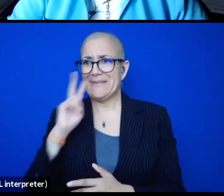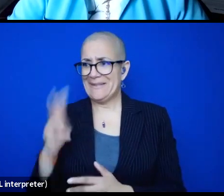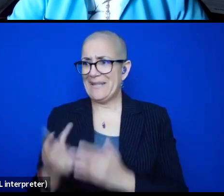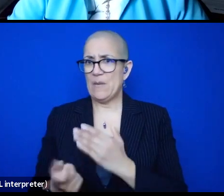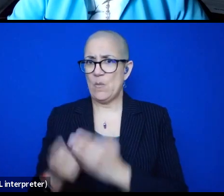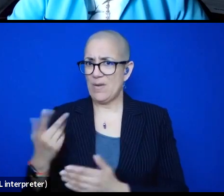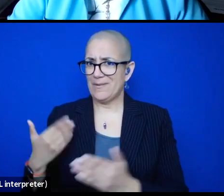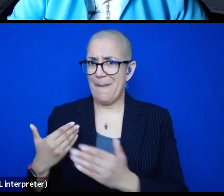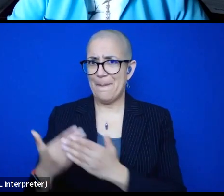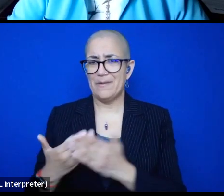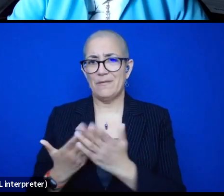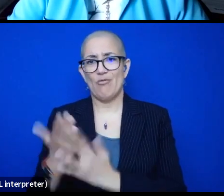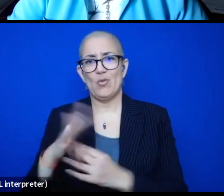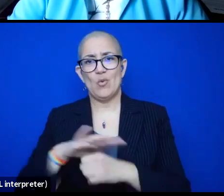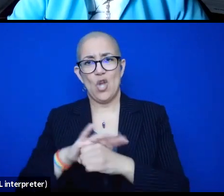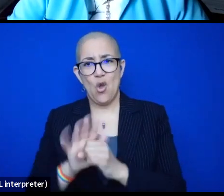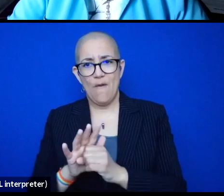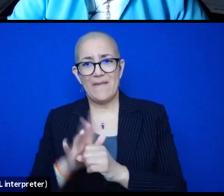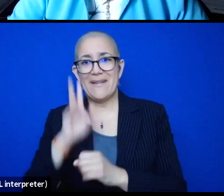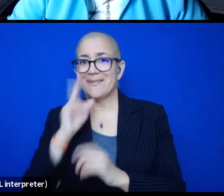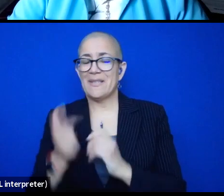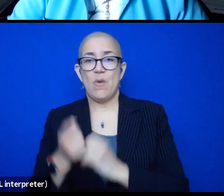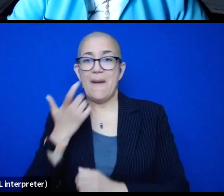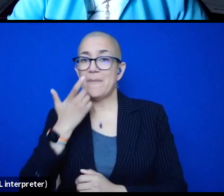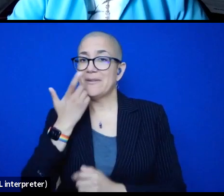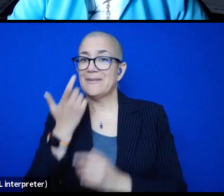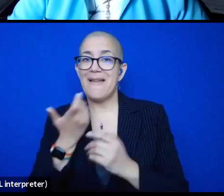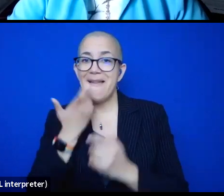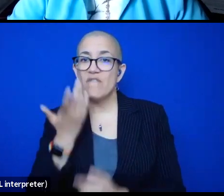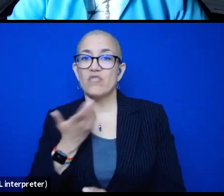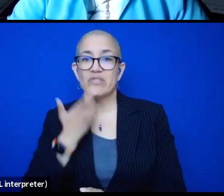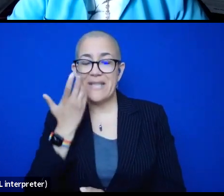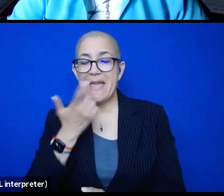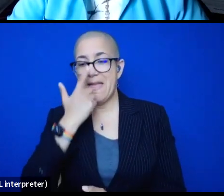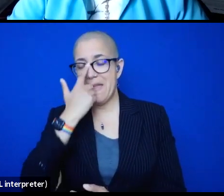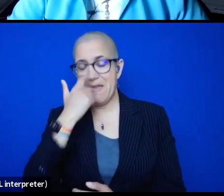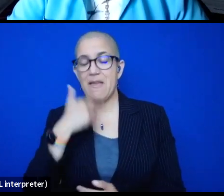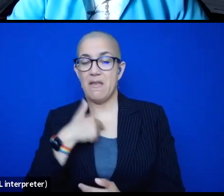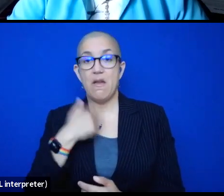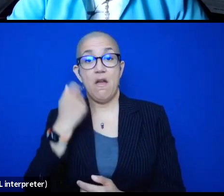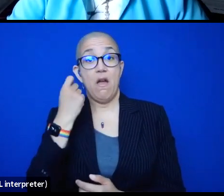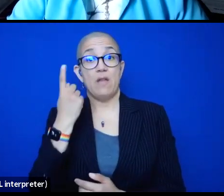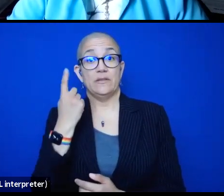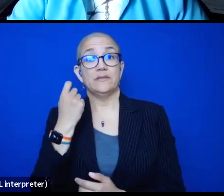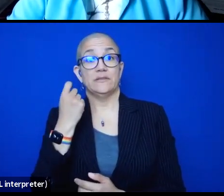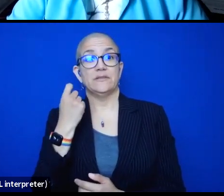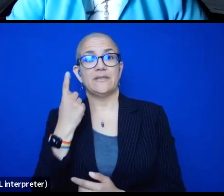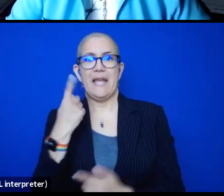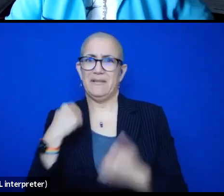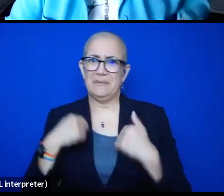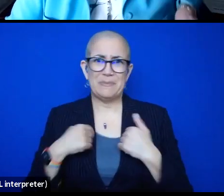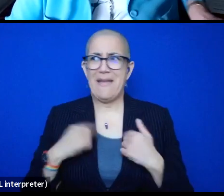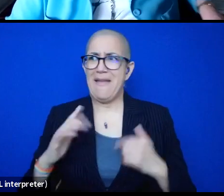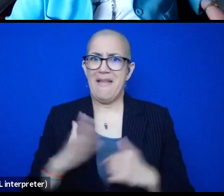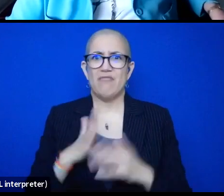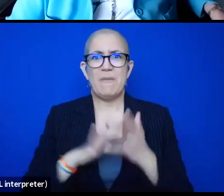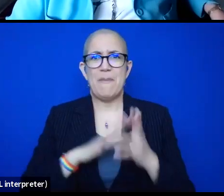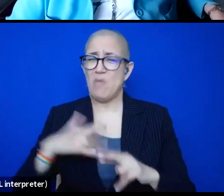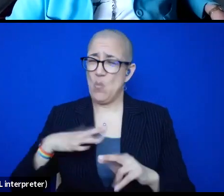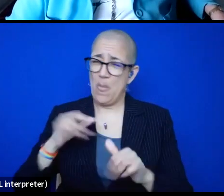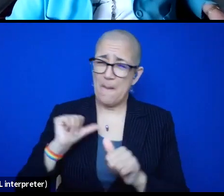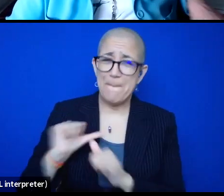during COVID. I see what happens every day. I understand the desire of every parent to want the very best for